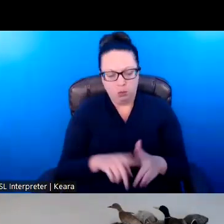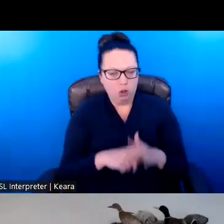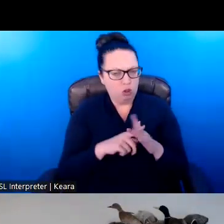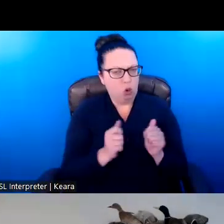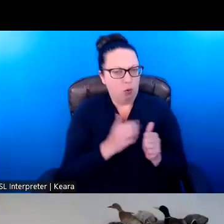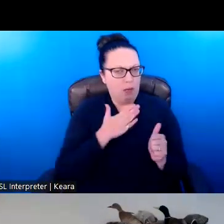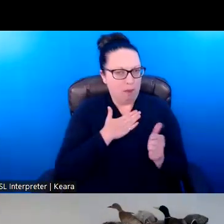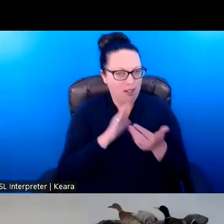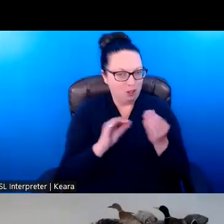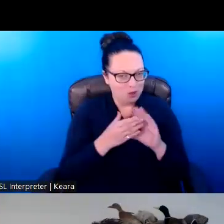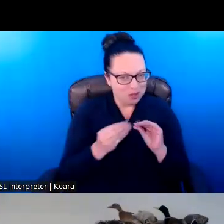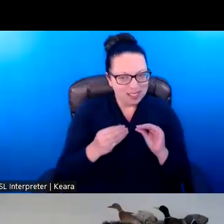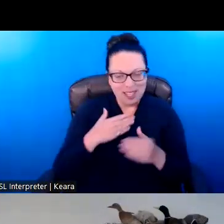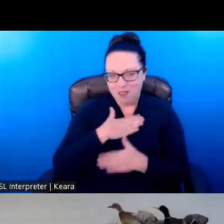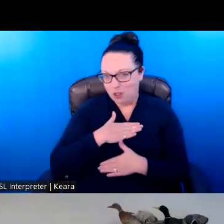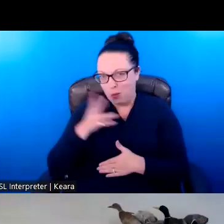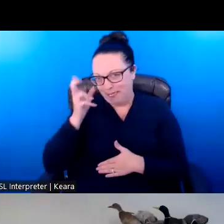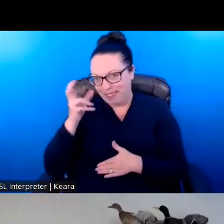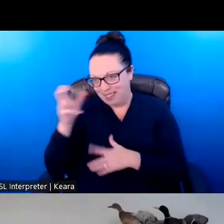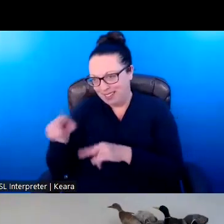loved listening to the other stories today too.